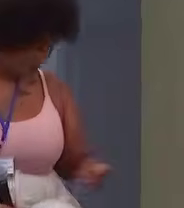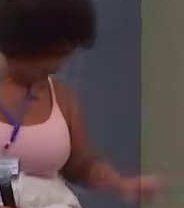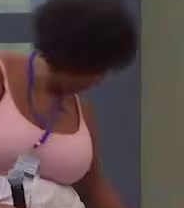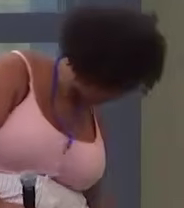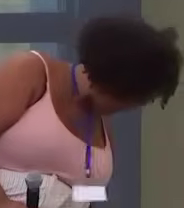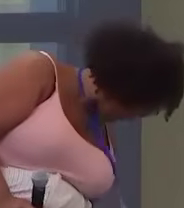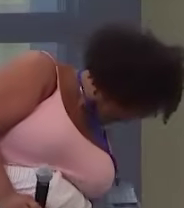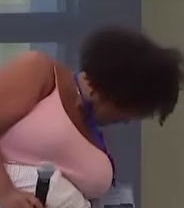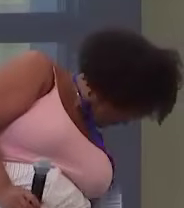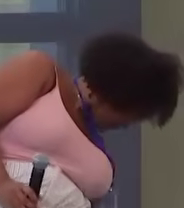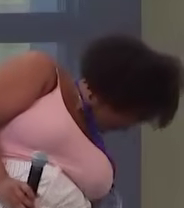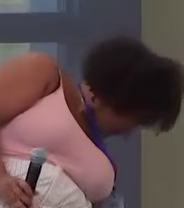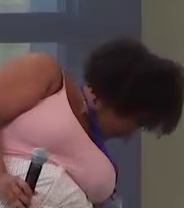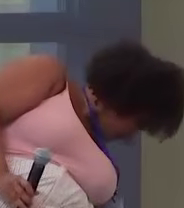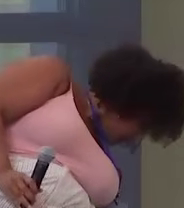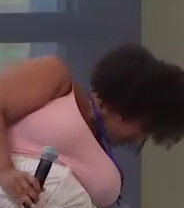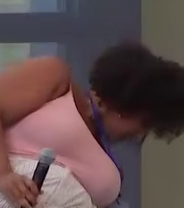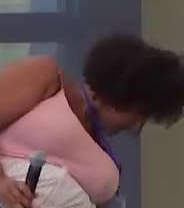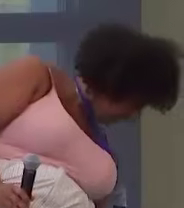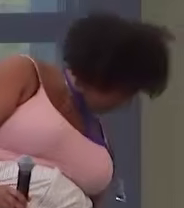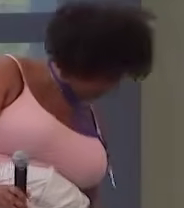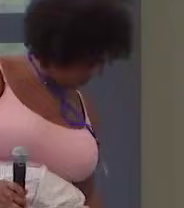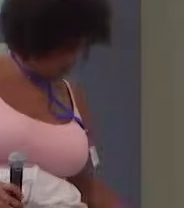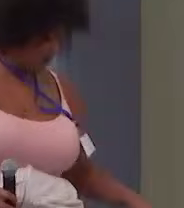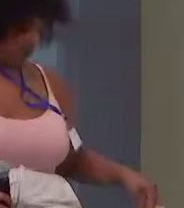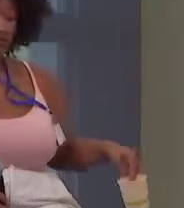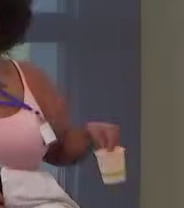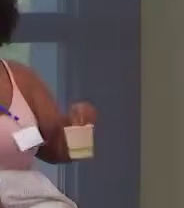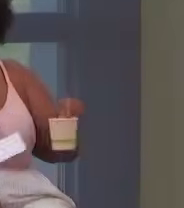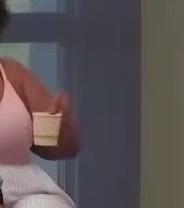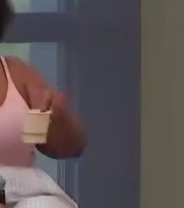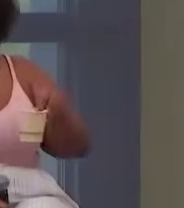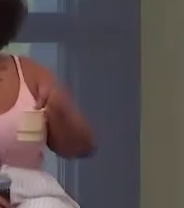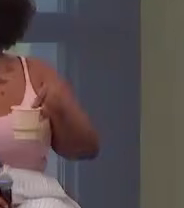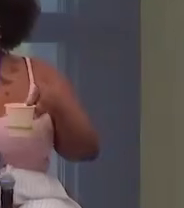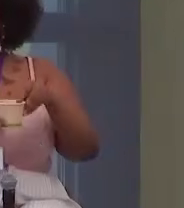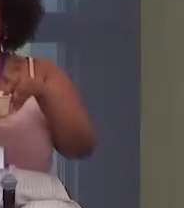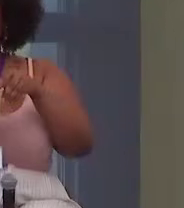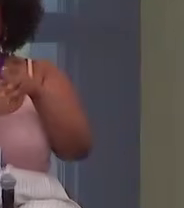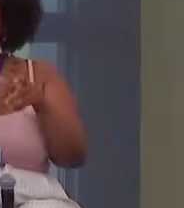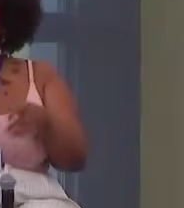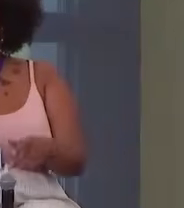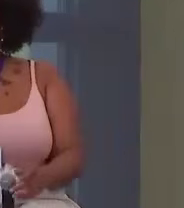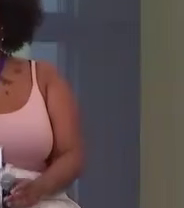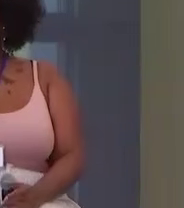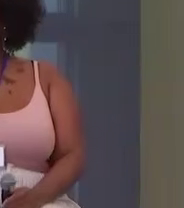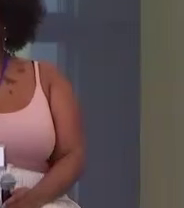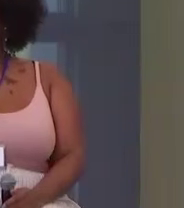All right, get your tickets ready. Hi, everybody. Everybody have your tickets? So you can give each one of